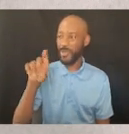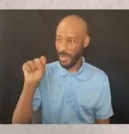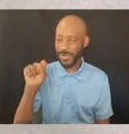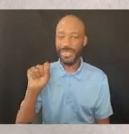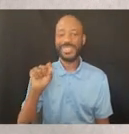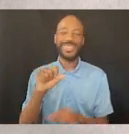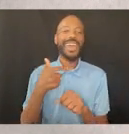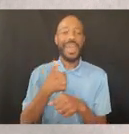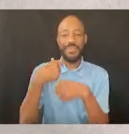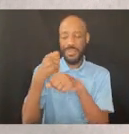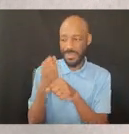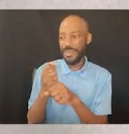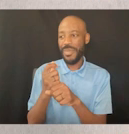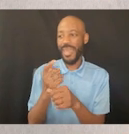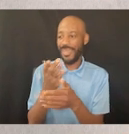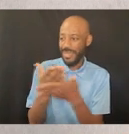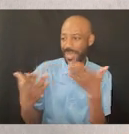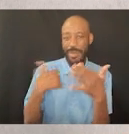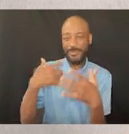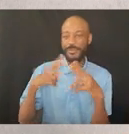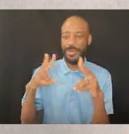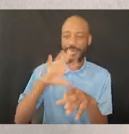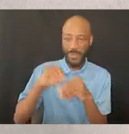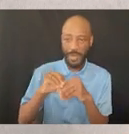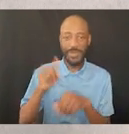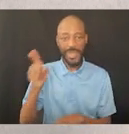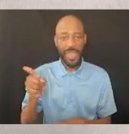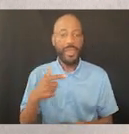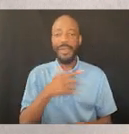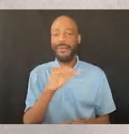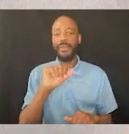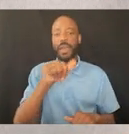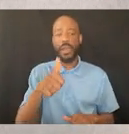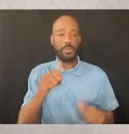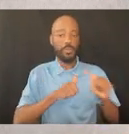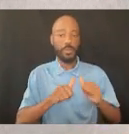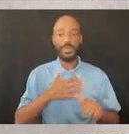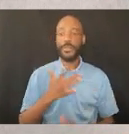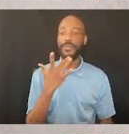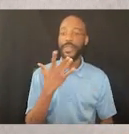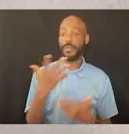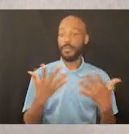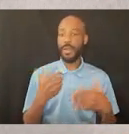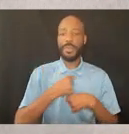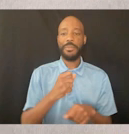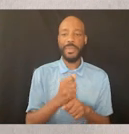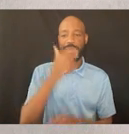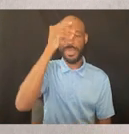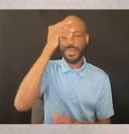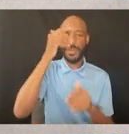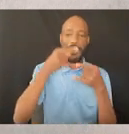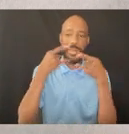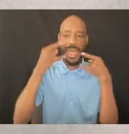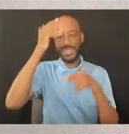Muertos ephemera. I'm in Olvera Street and other shows. And my favorite is making masks. So a few years ago,